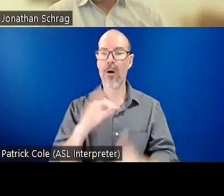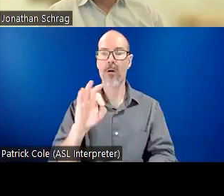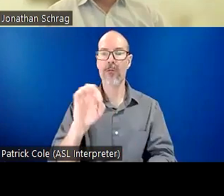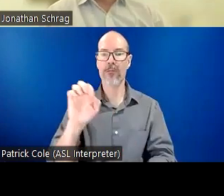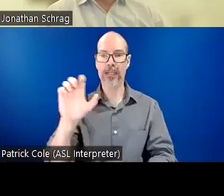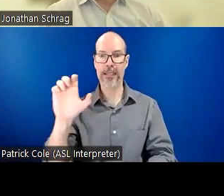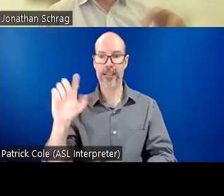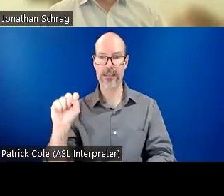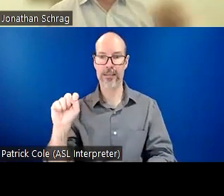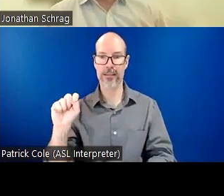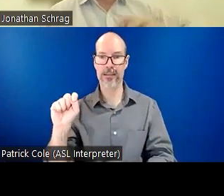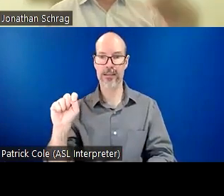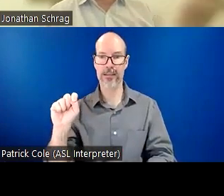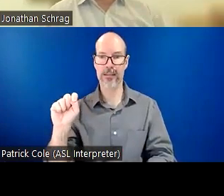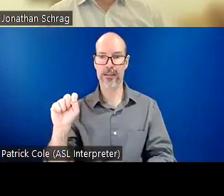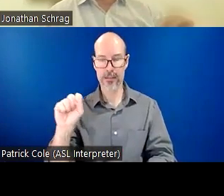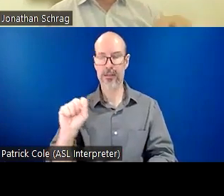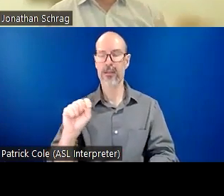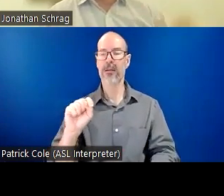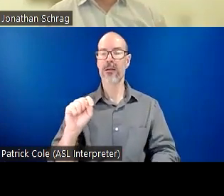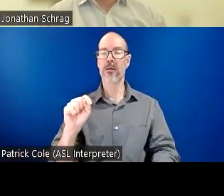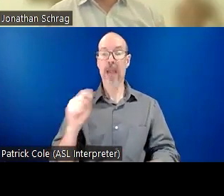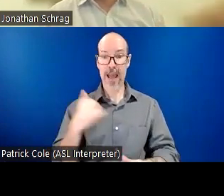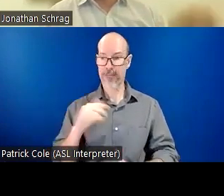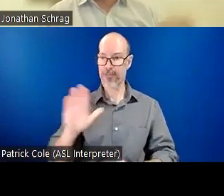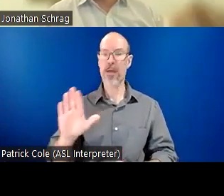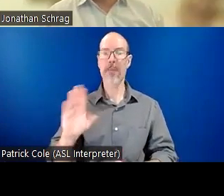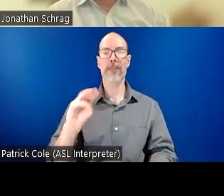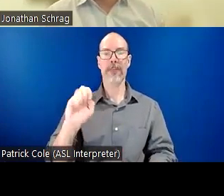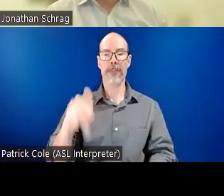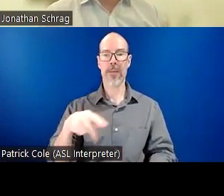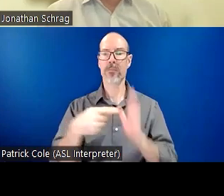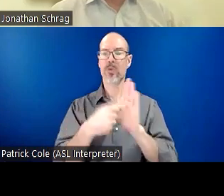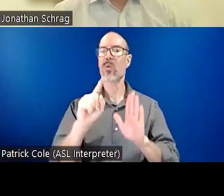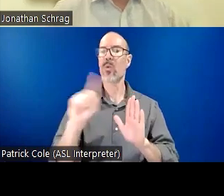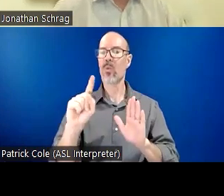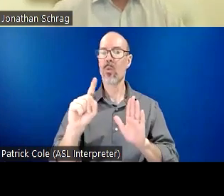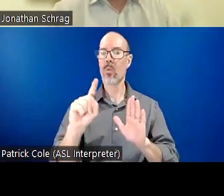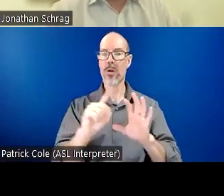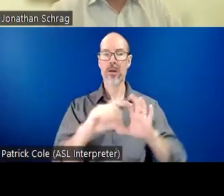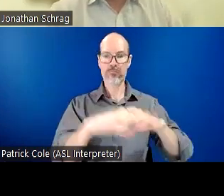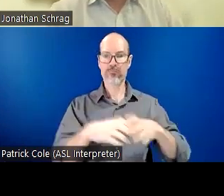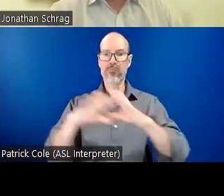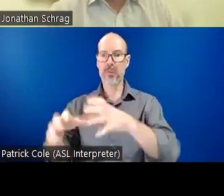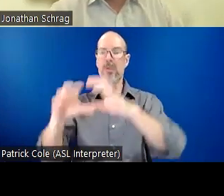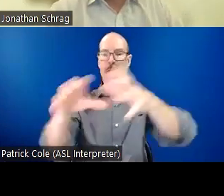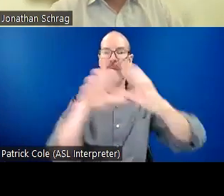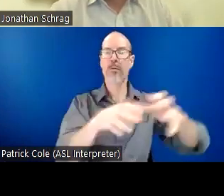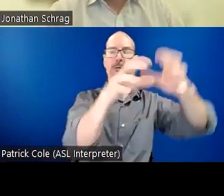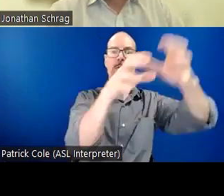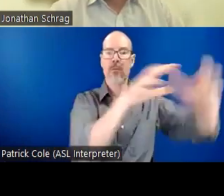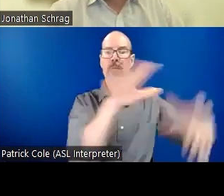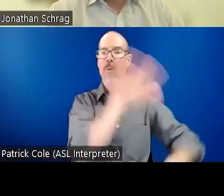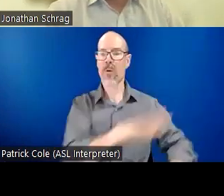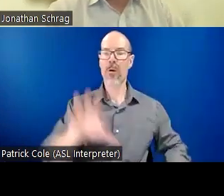map that shows the concentration of vehicles of fleet locations across Massachusetts.